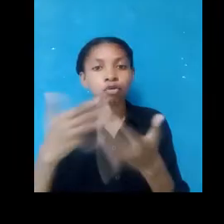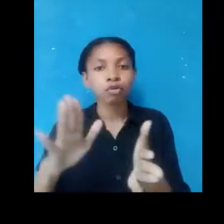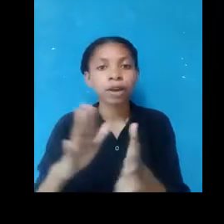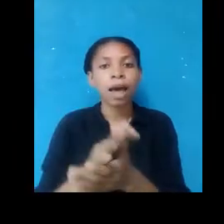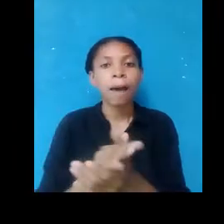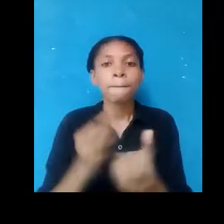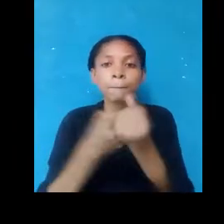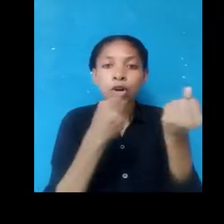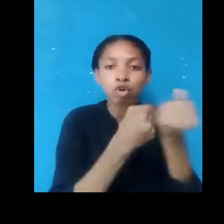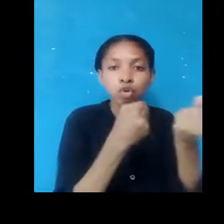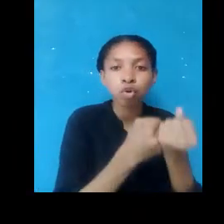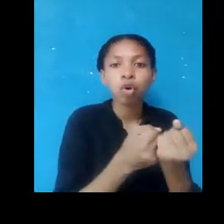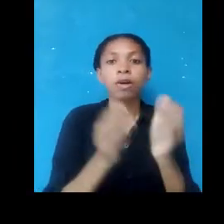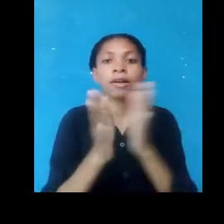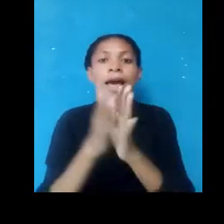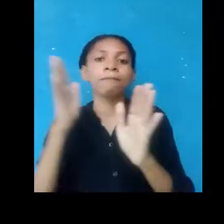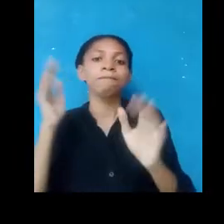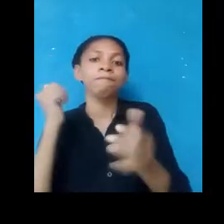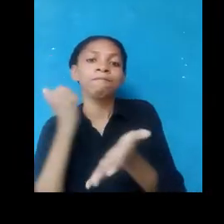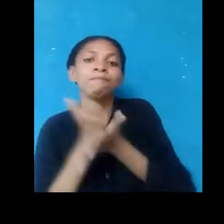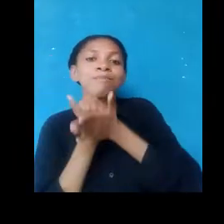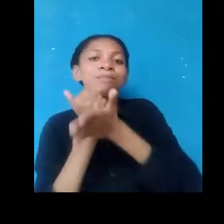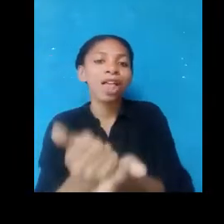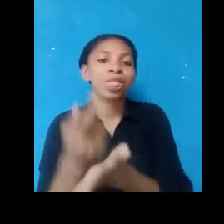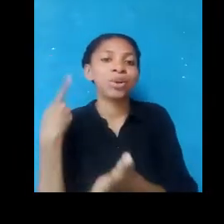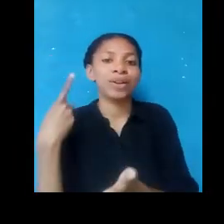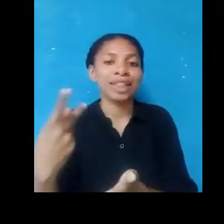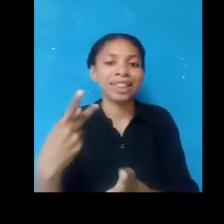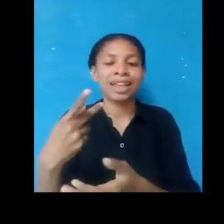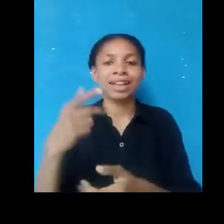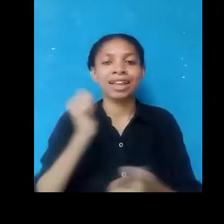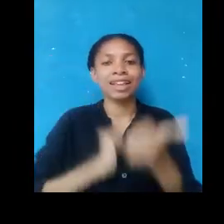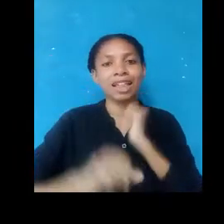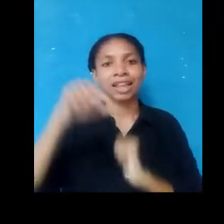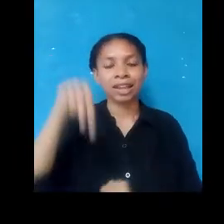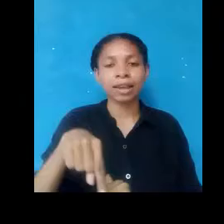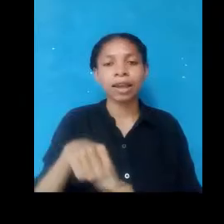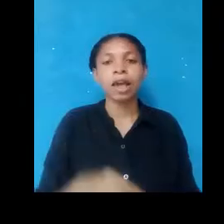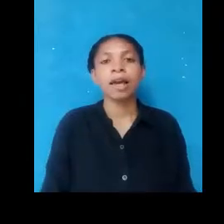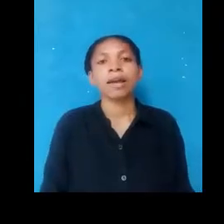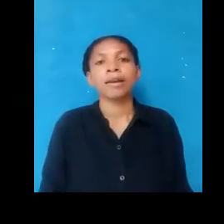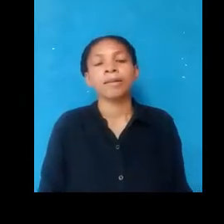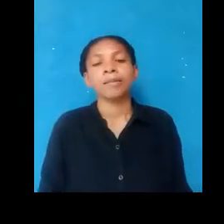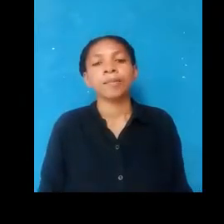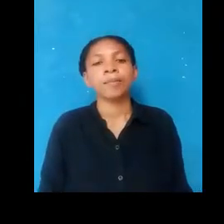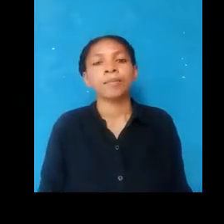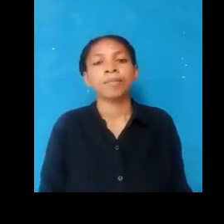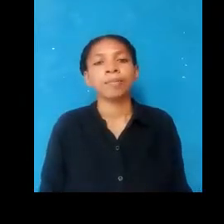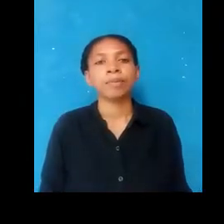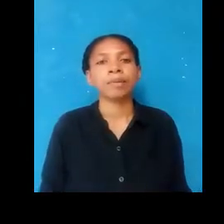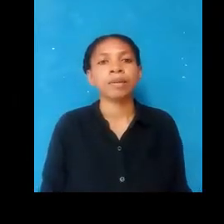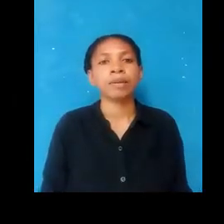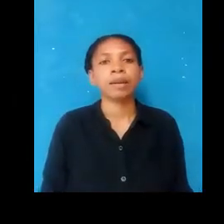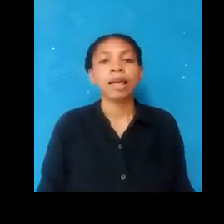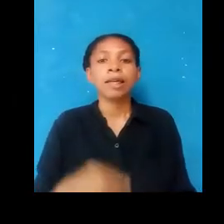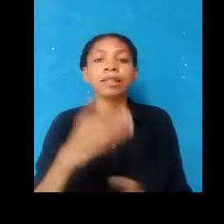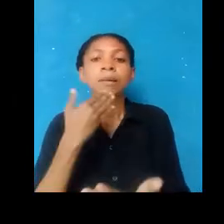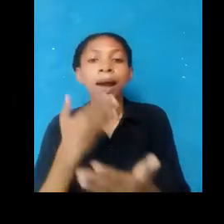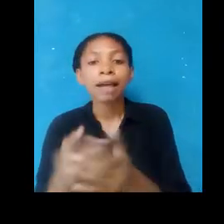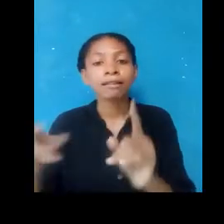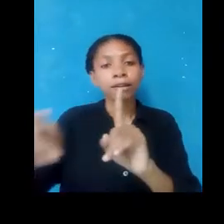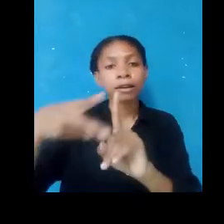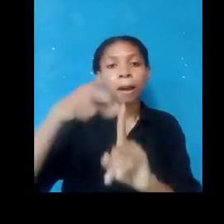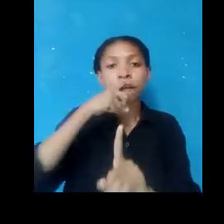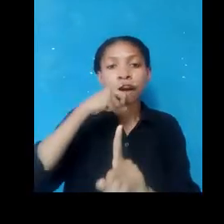care. We also extend our gratitude to Dr. Puji Pujiono, President of IPSPI, for opening today's session